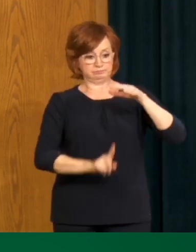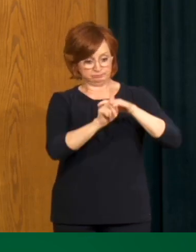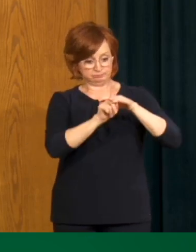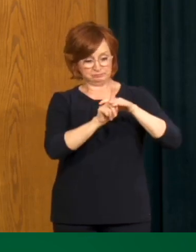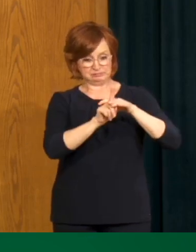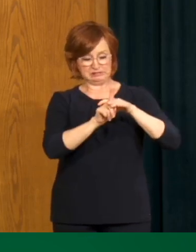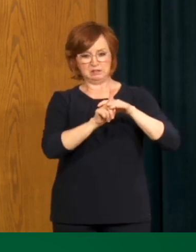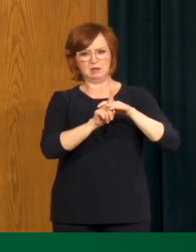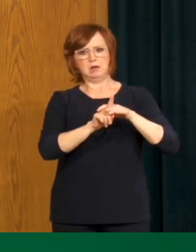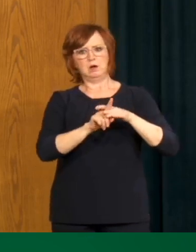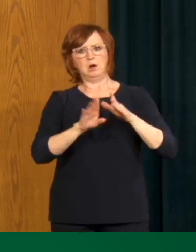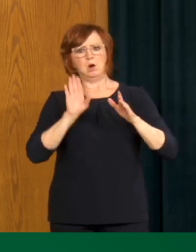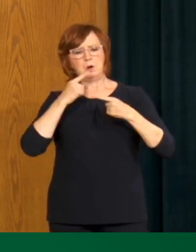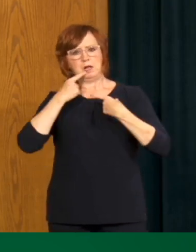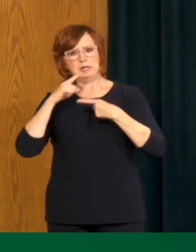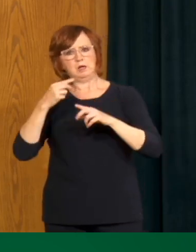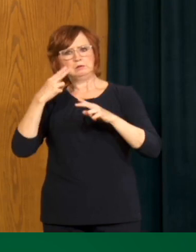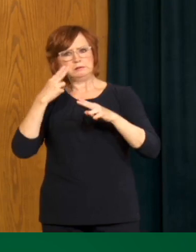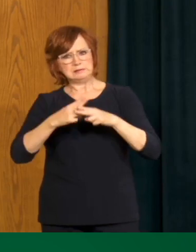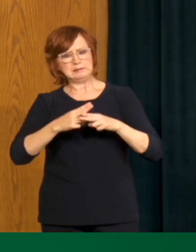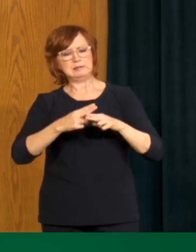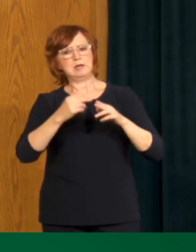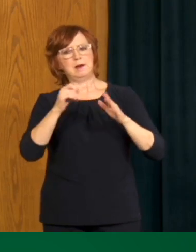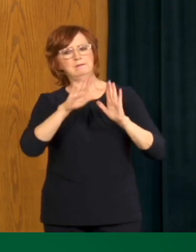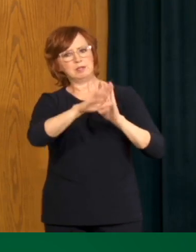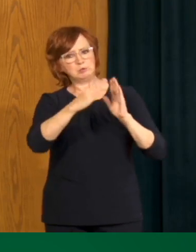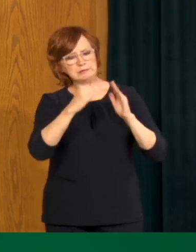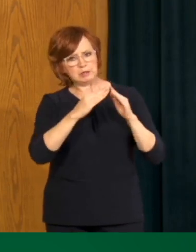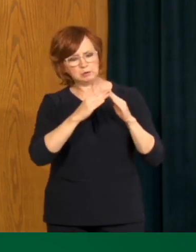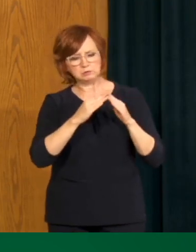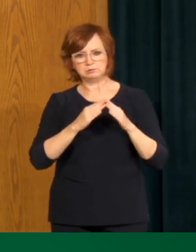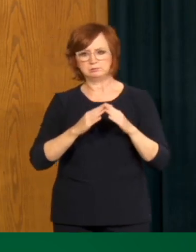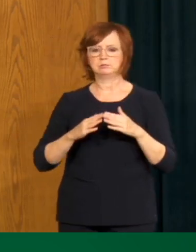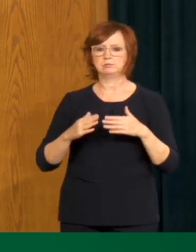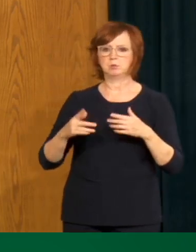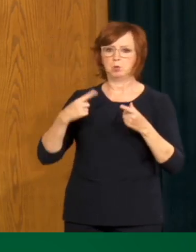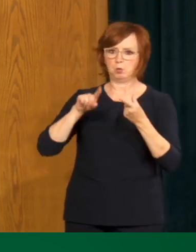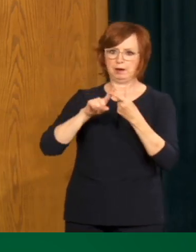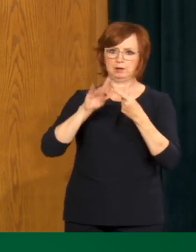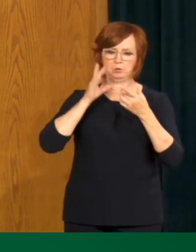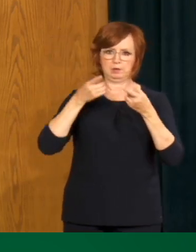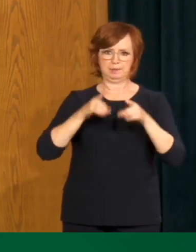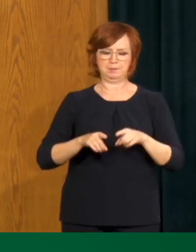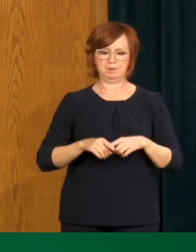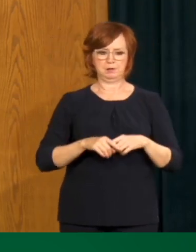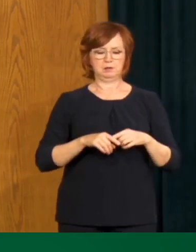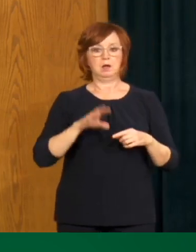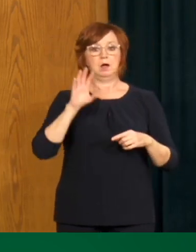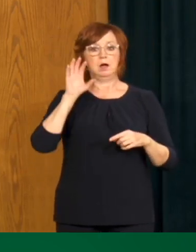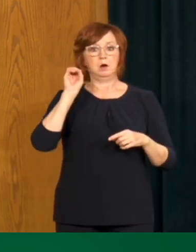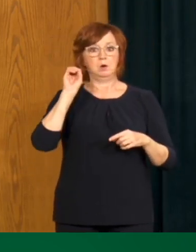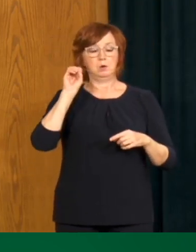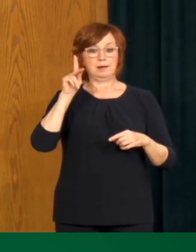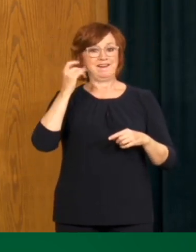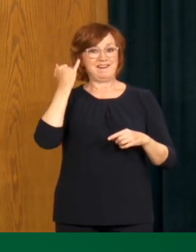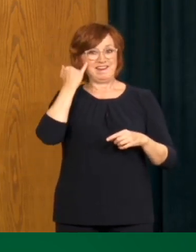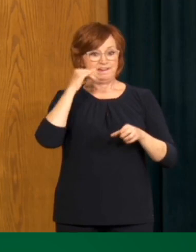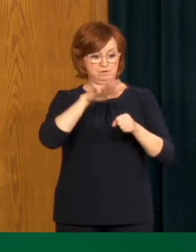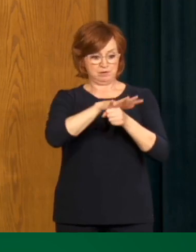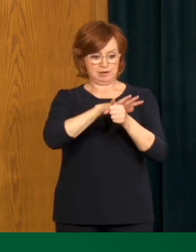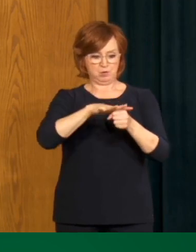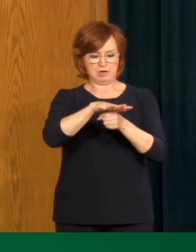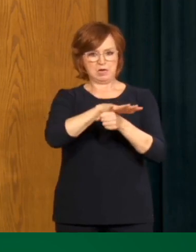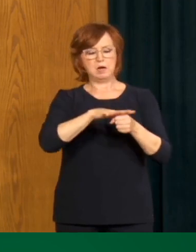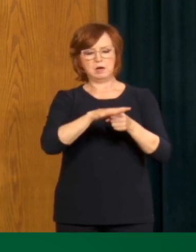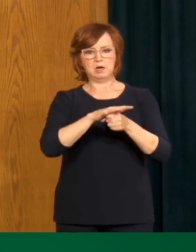there's a transmission event, and there's a need of a public service announcement, that does happen. Having said that, we have looked